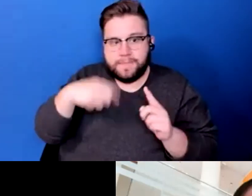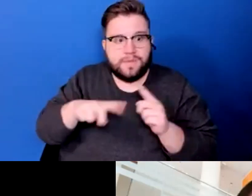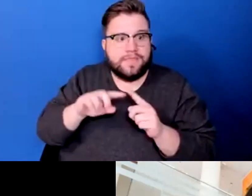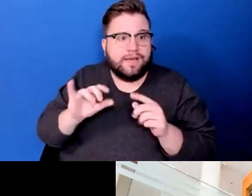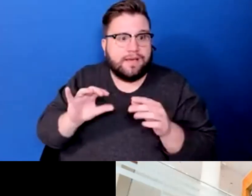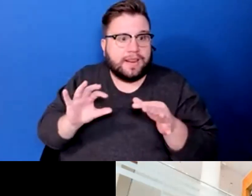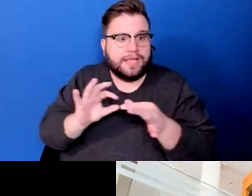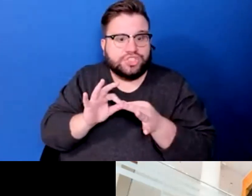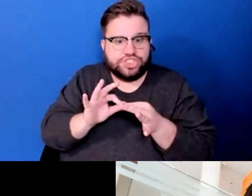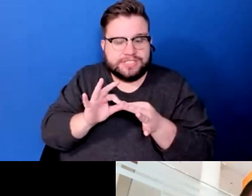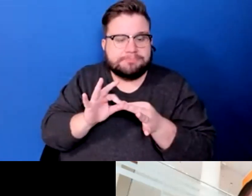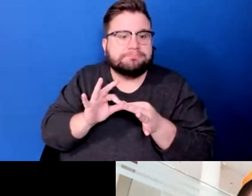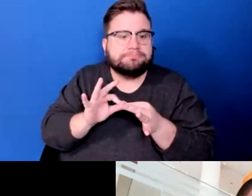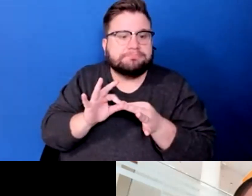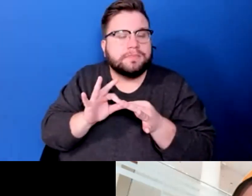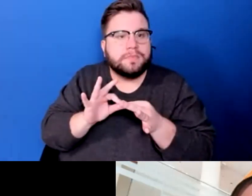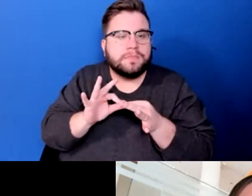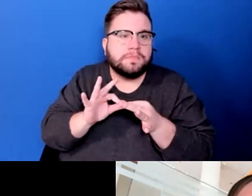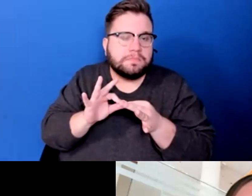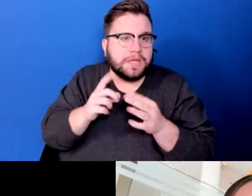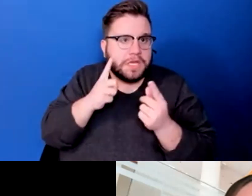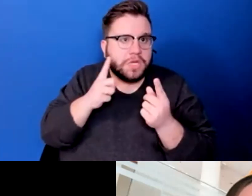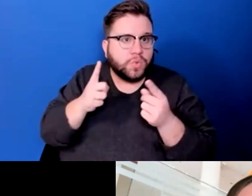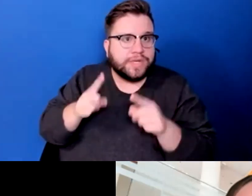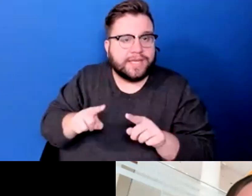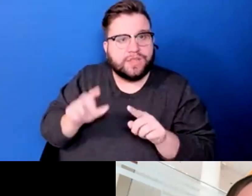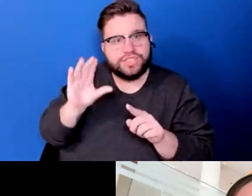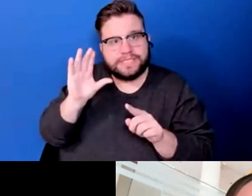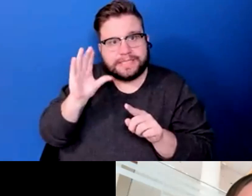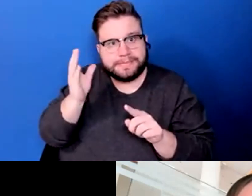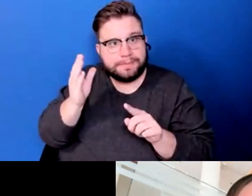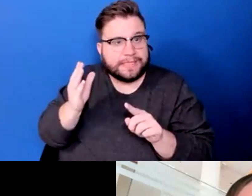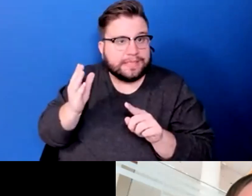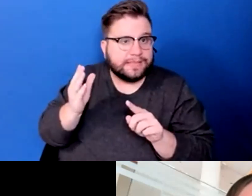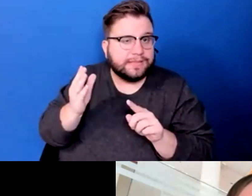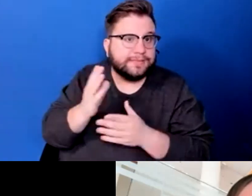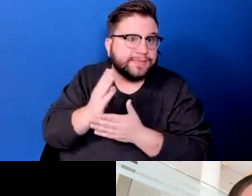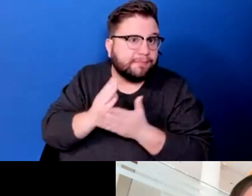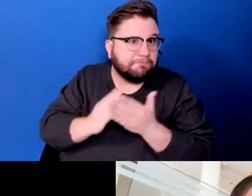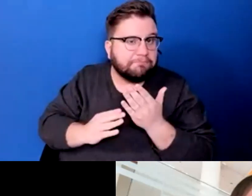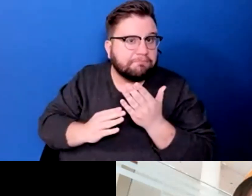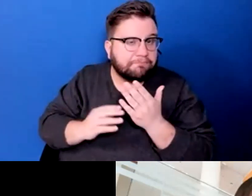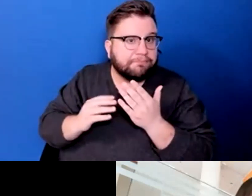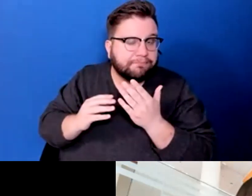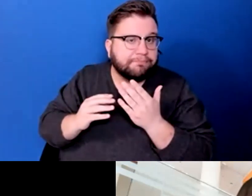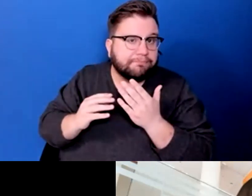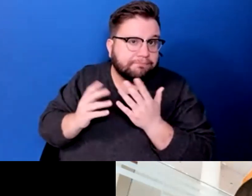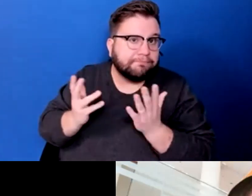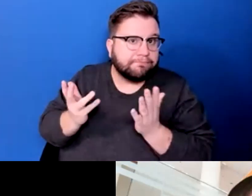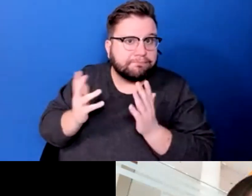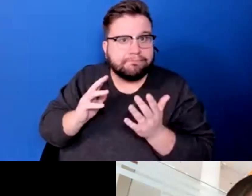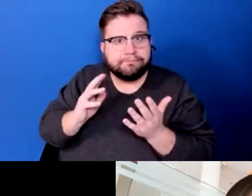agreed that there does seem like that is possibly like